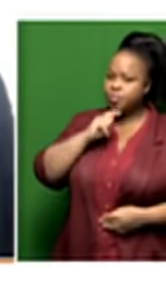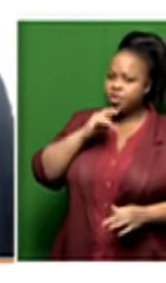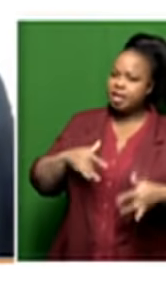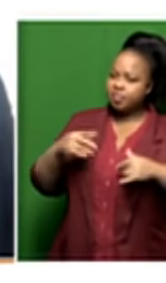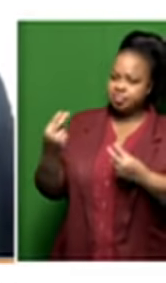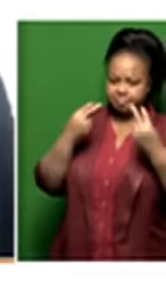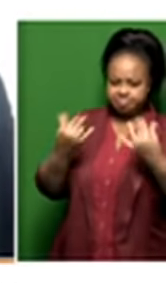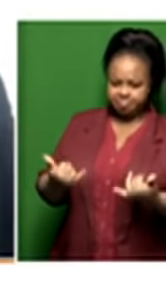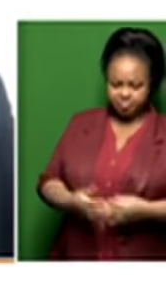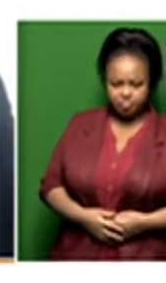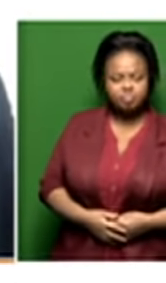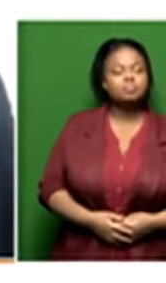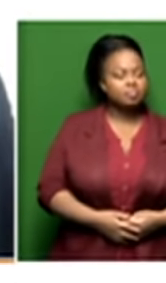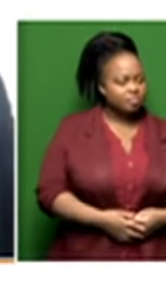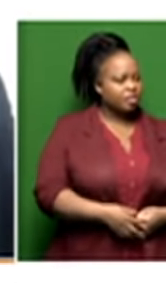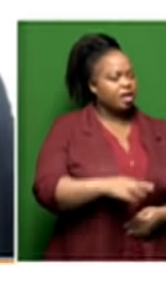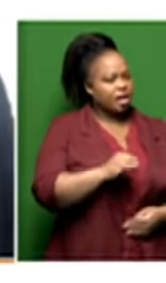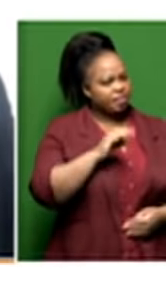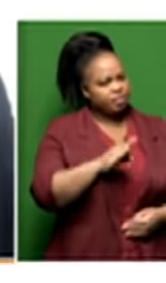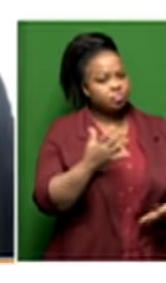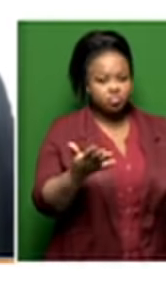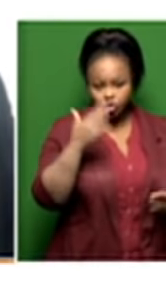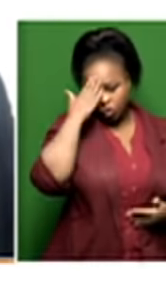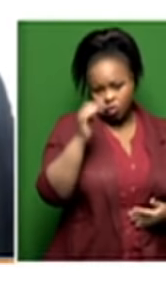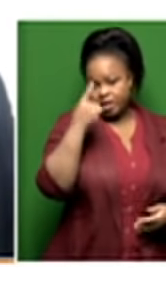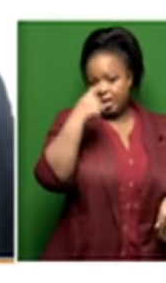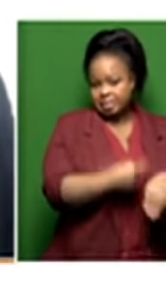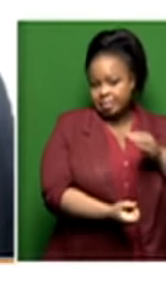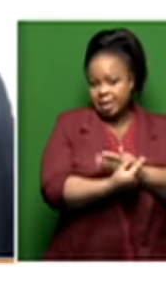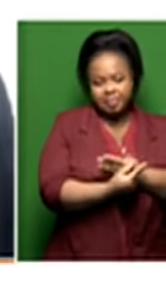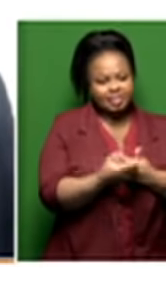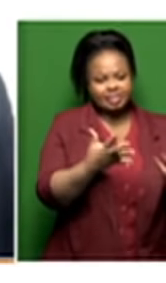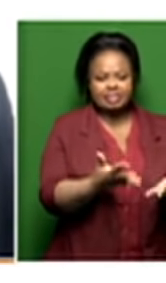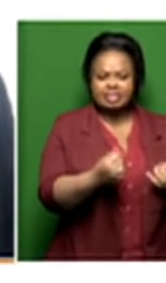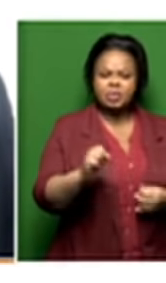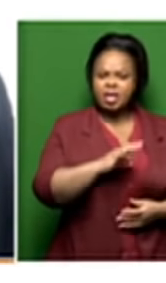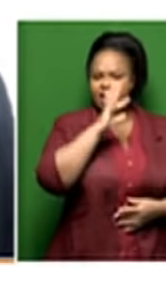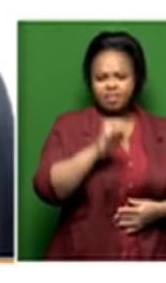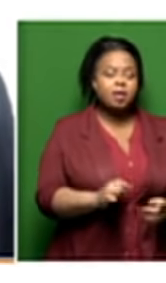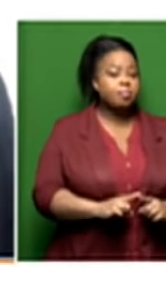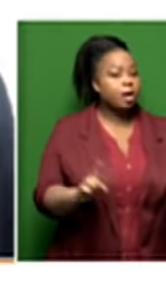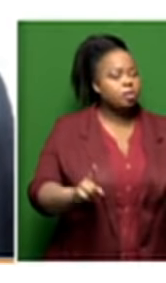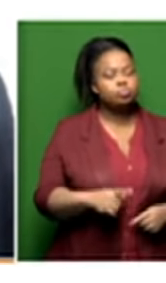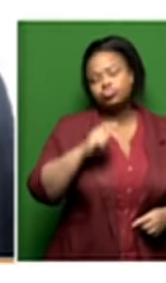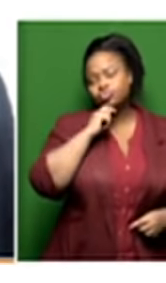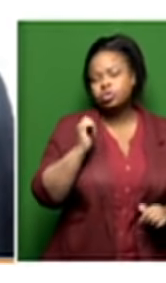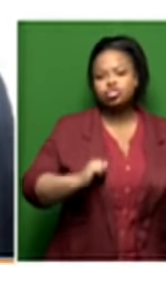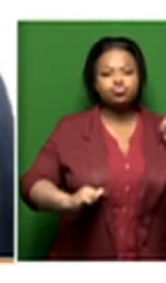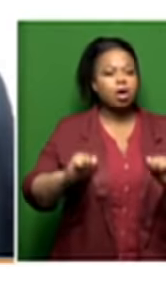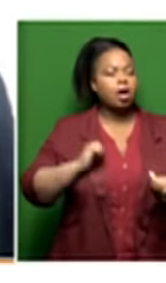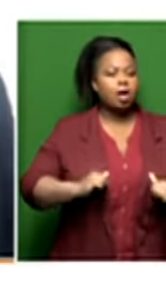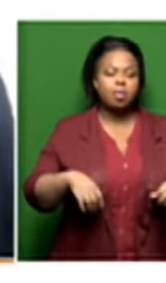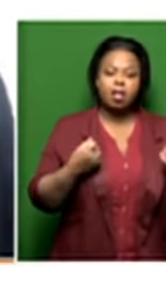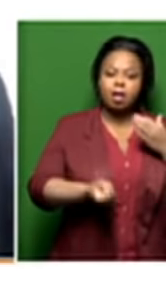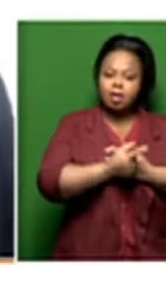Live viewers. Ralph, of course, you know, an unprecedented moment, but not without the drama that preceded it